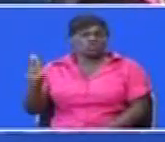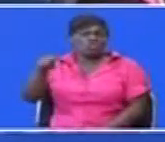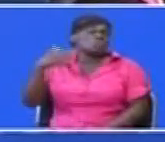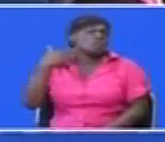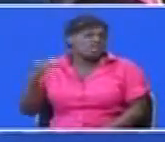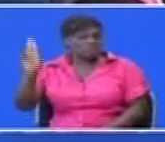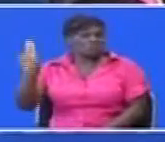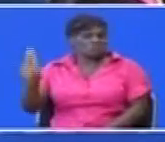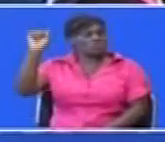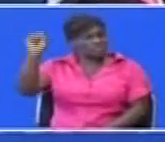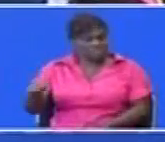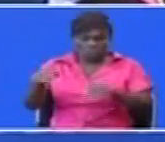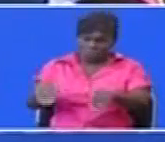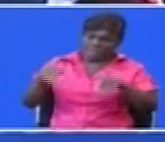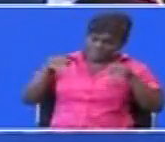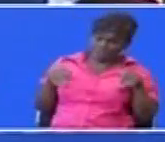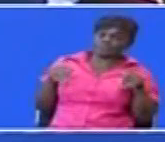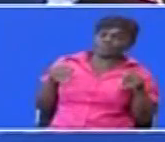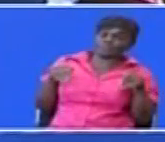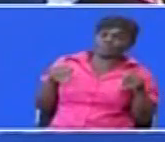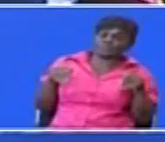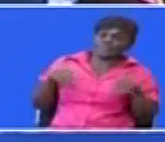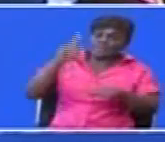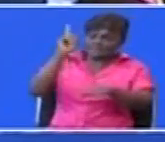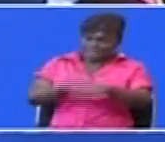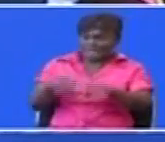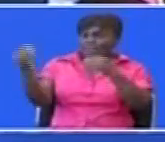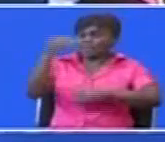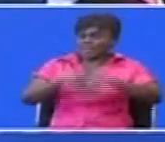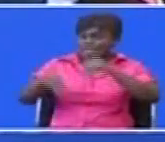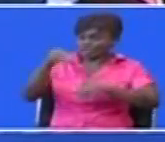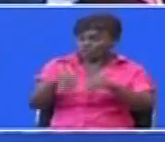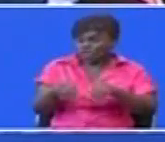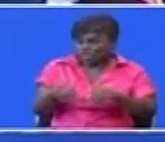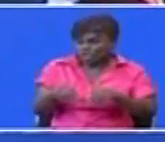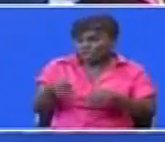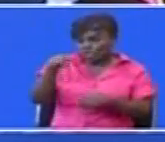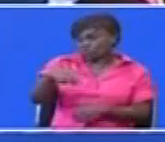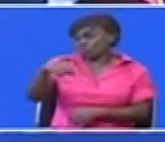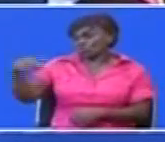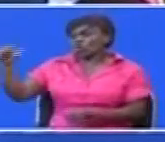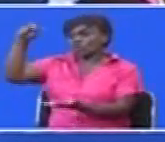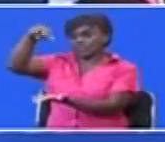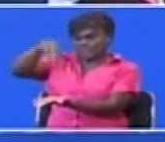unachukia Uhuru, ngoja wakati wa uchaguzi ukifika, utaenda